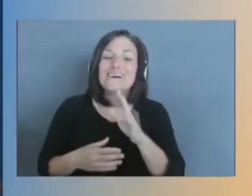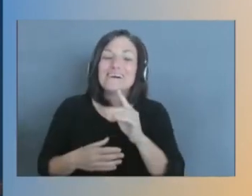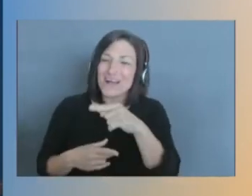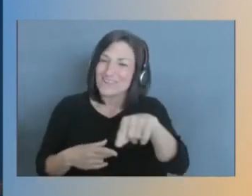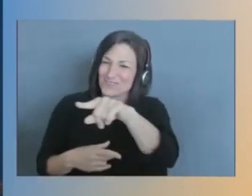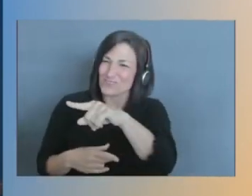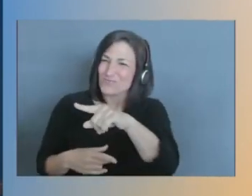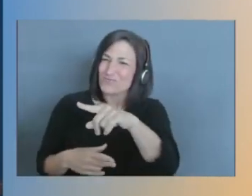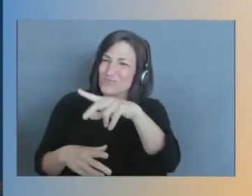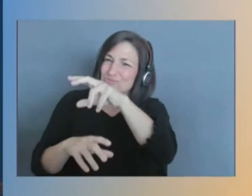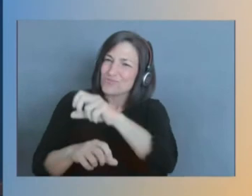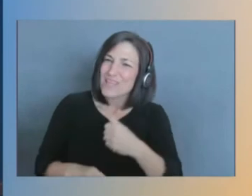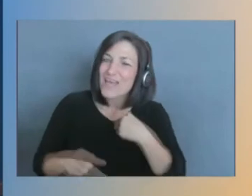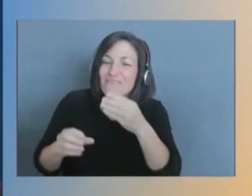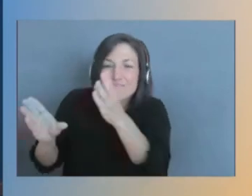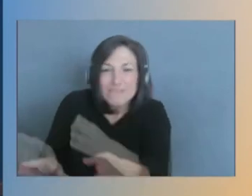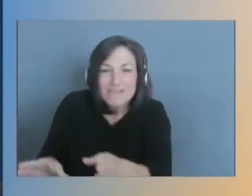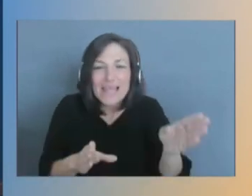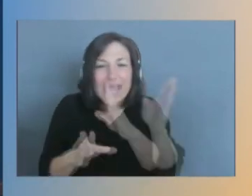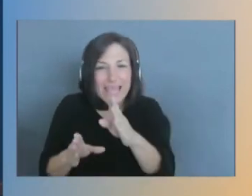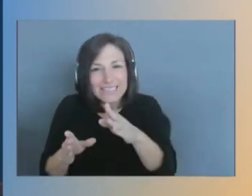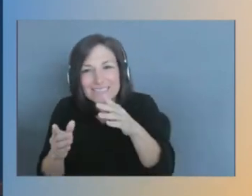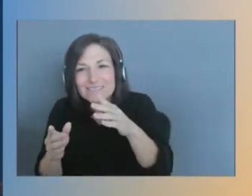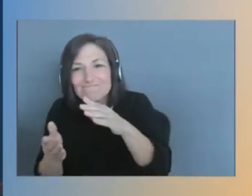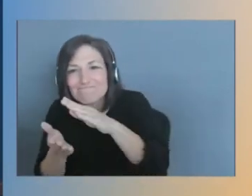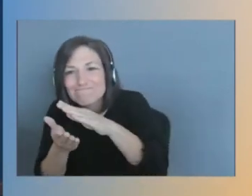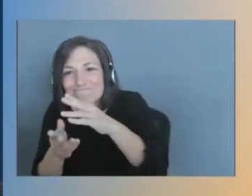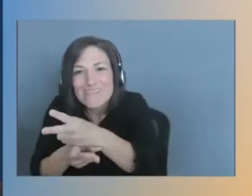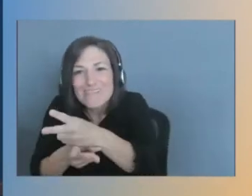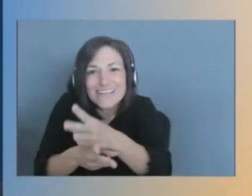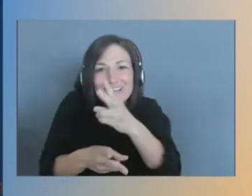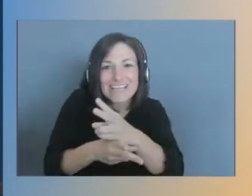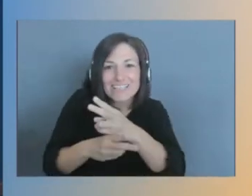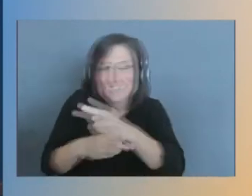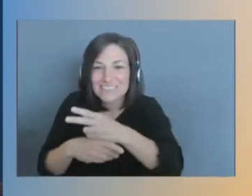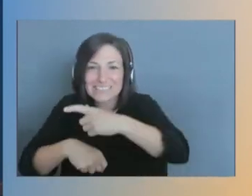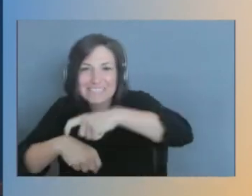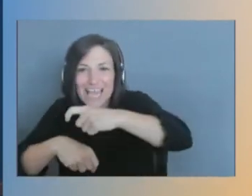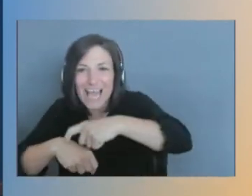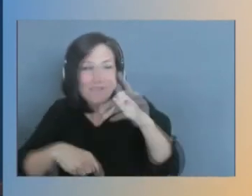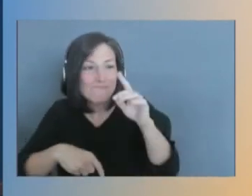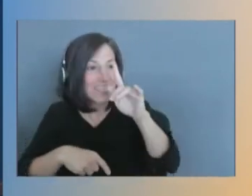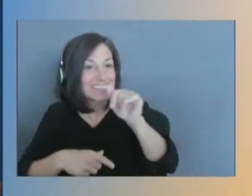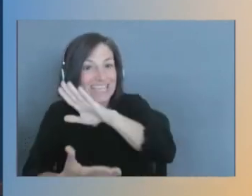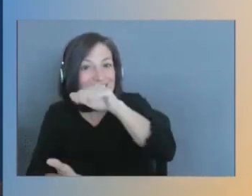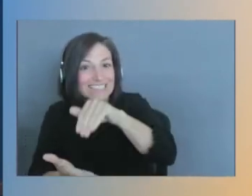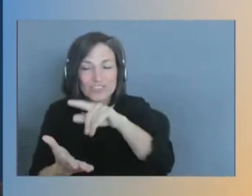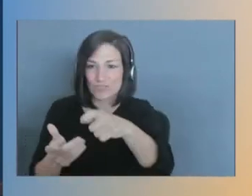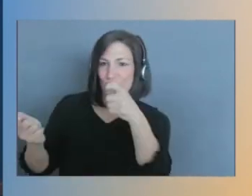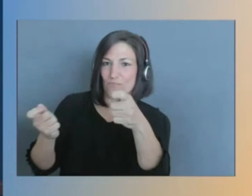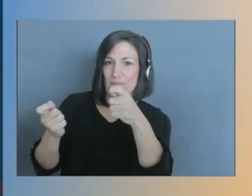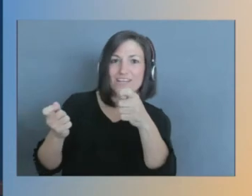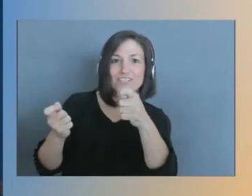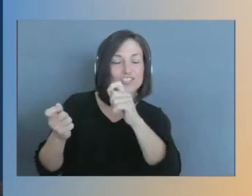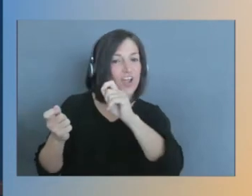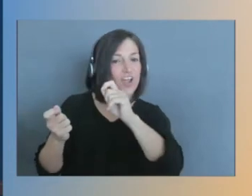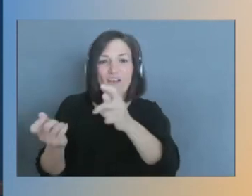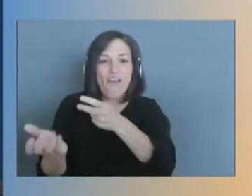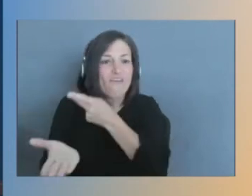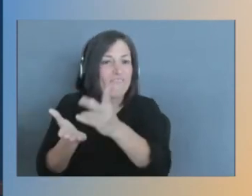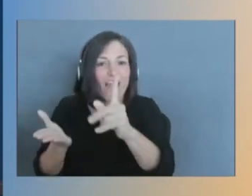having planned maintenance windows in the data center where you'd have to come in and like manage manual failovers, you know, constantly worrying